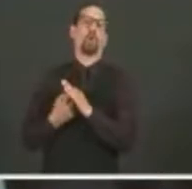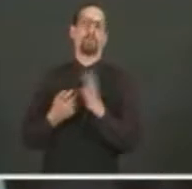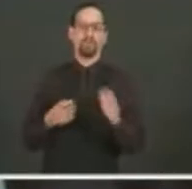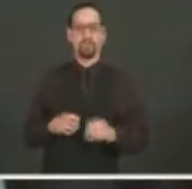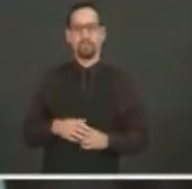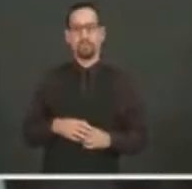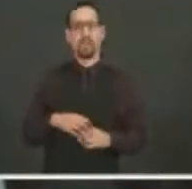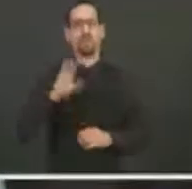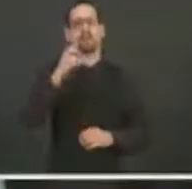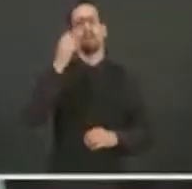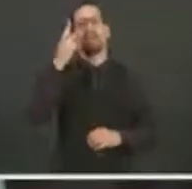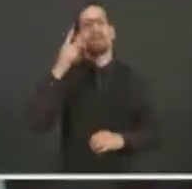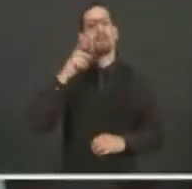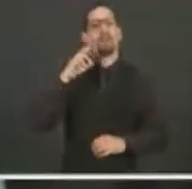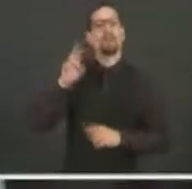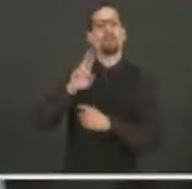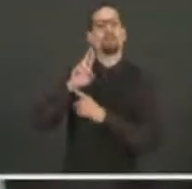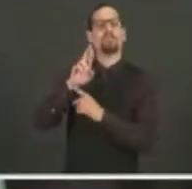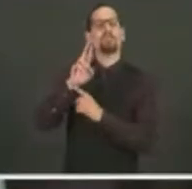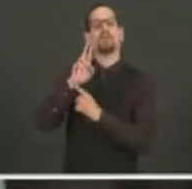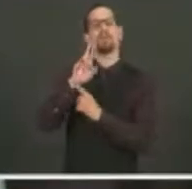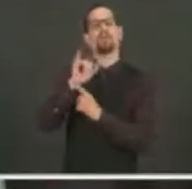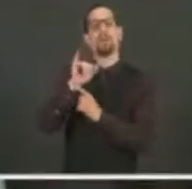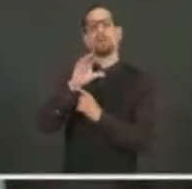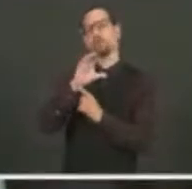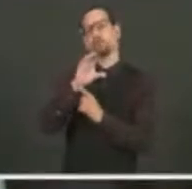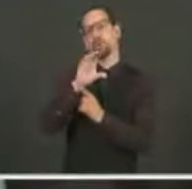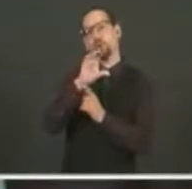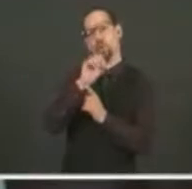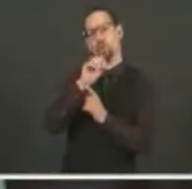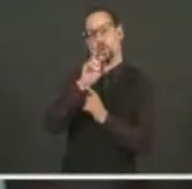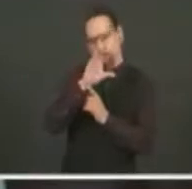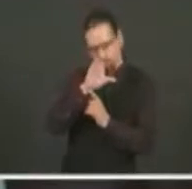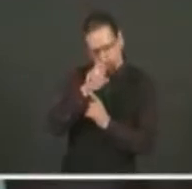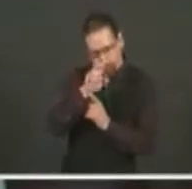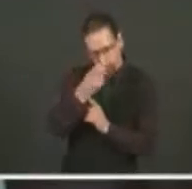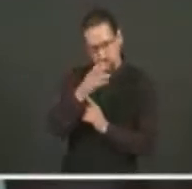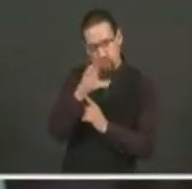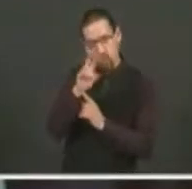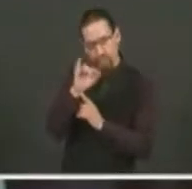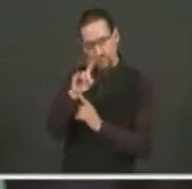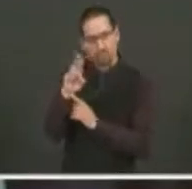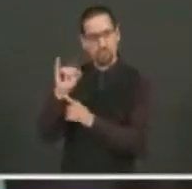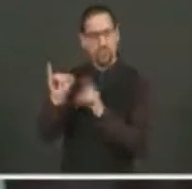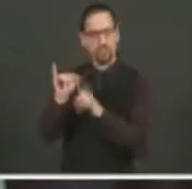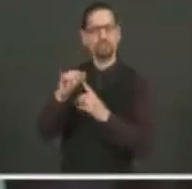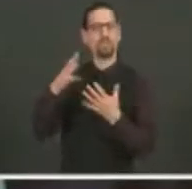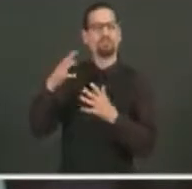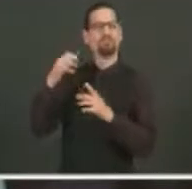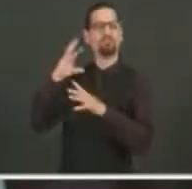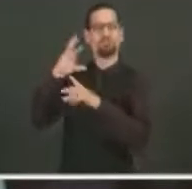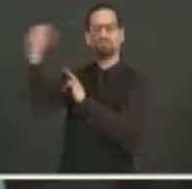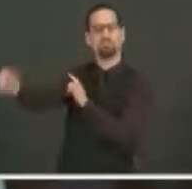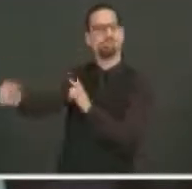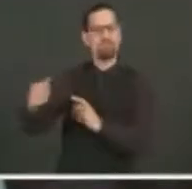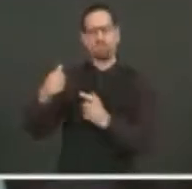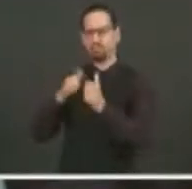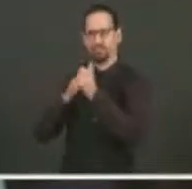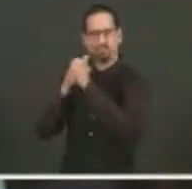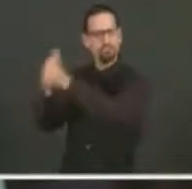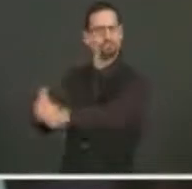going to crush the $3 million goal, and we're all going to do it together. So let's get it done. Text "We Are One"